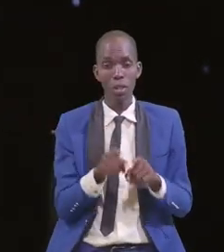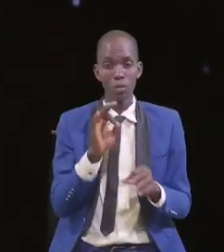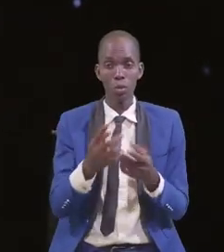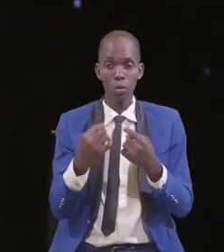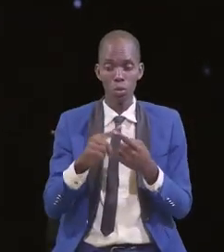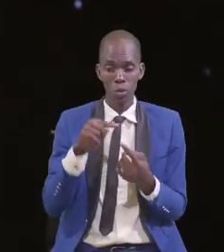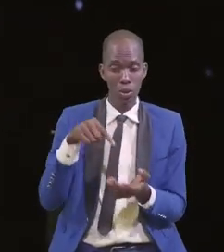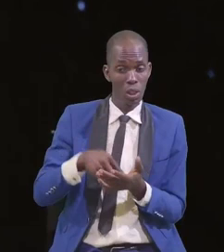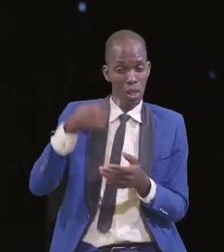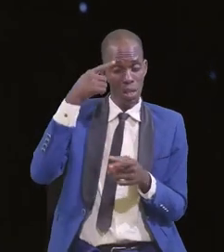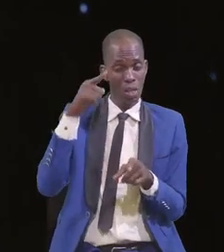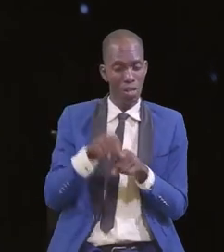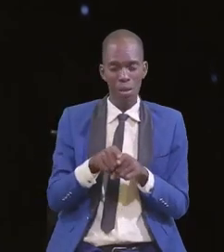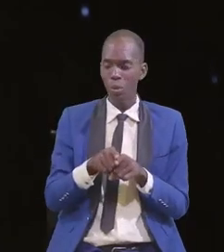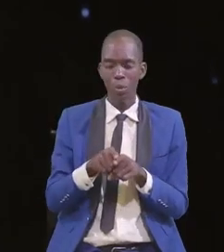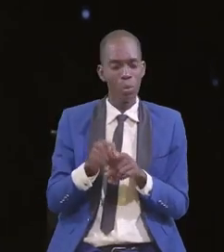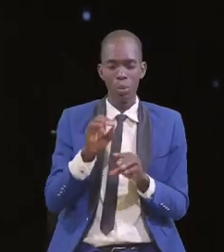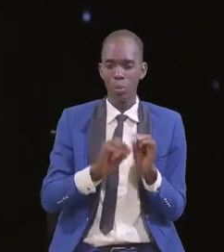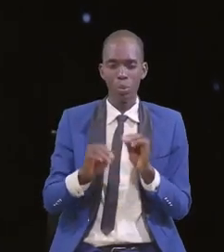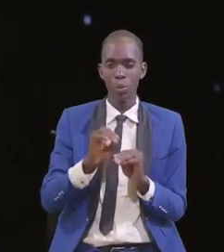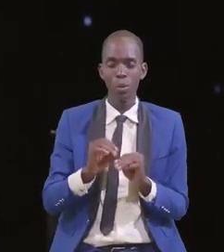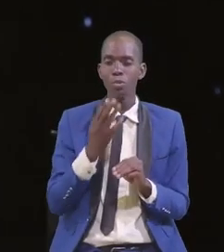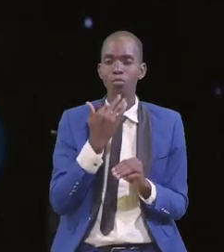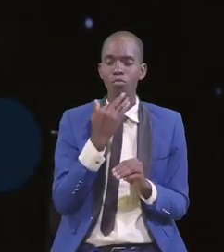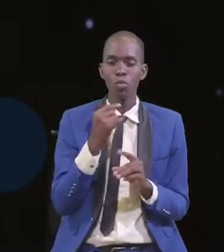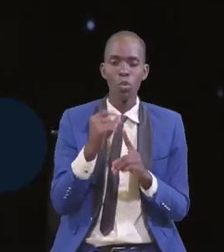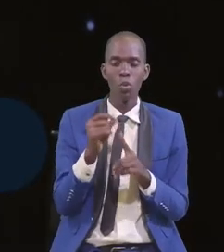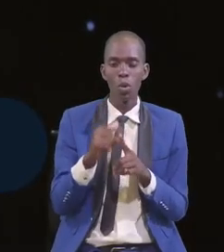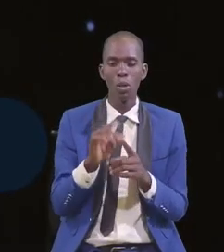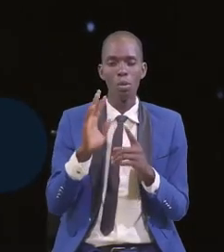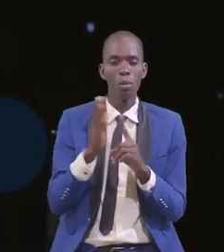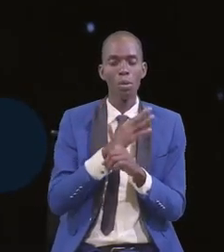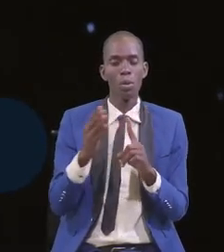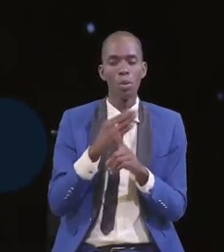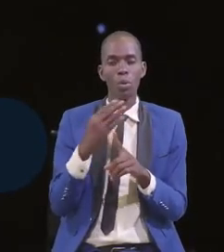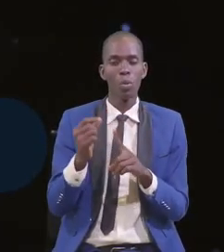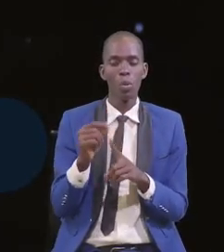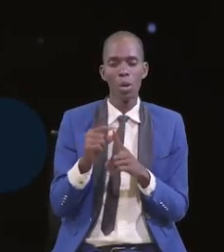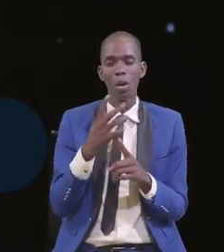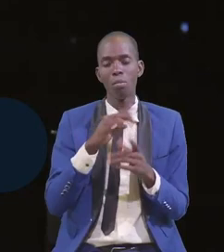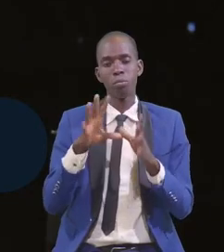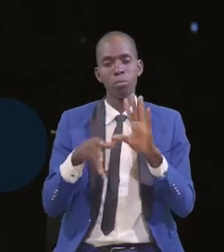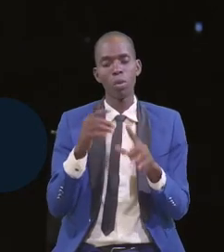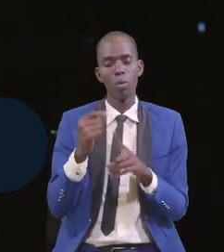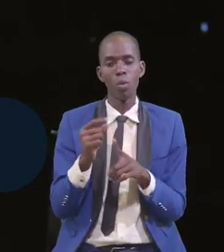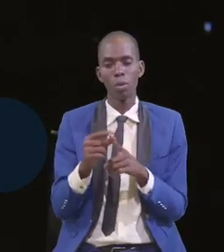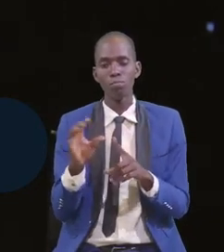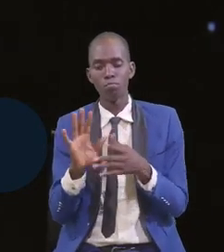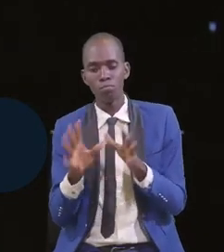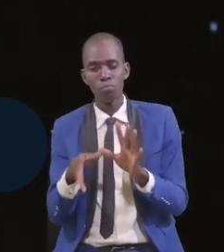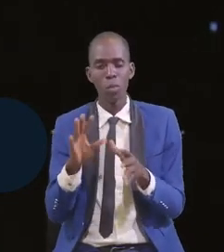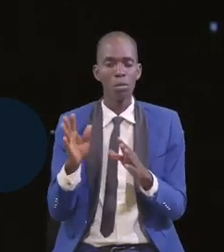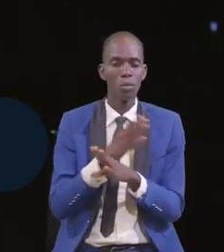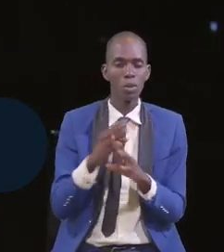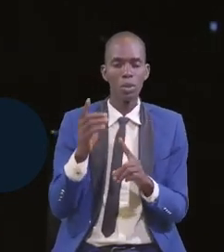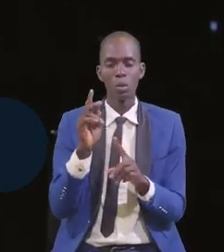covenant, you know, in life, this is where you'll be and that's what you'll be. And because of the deceitfulness of